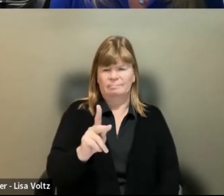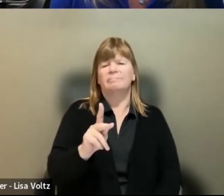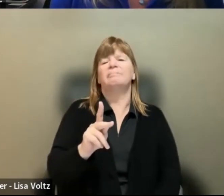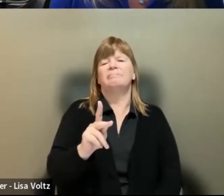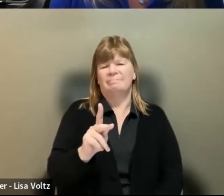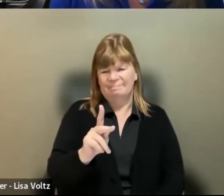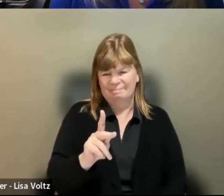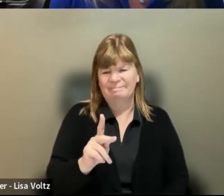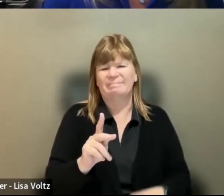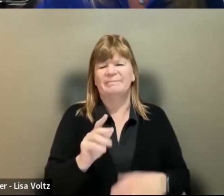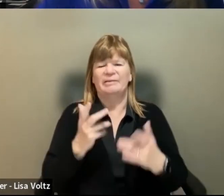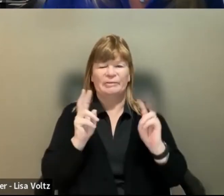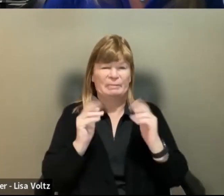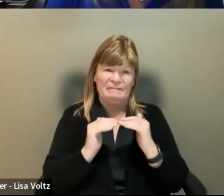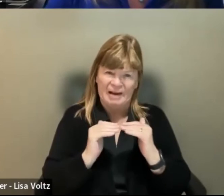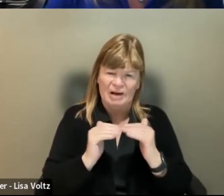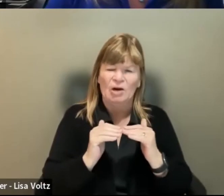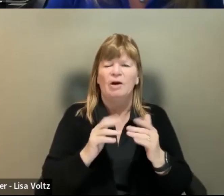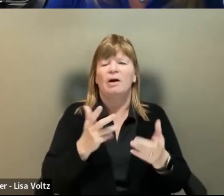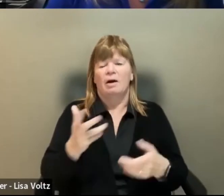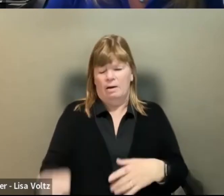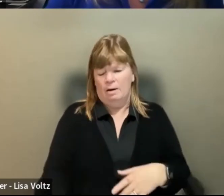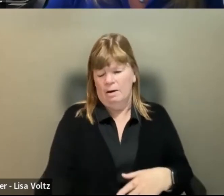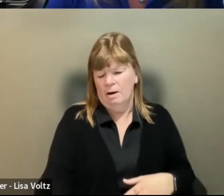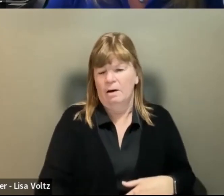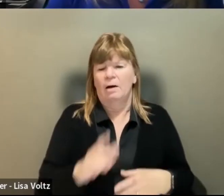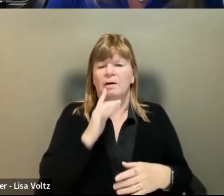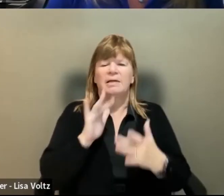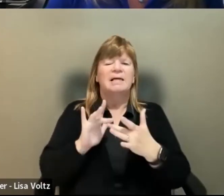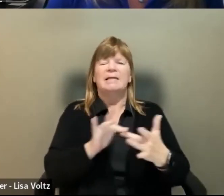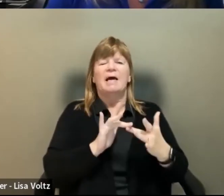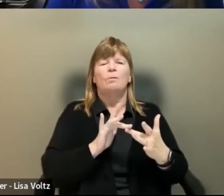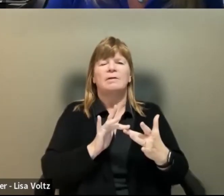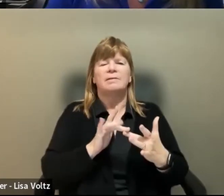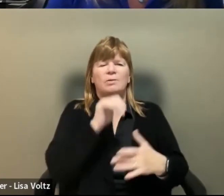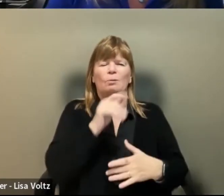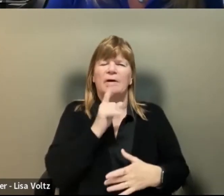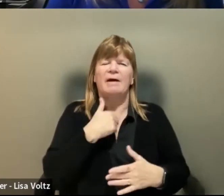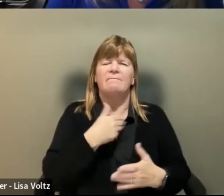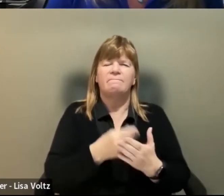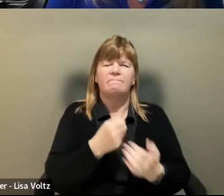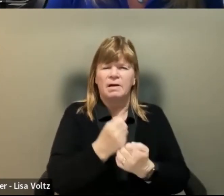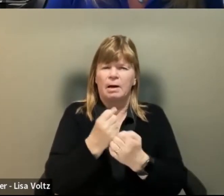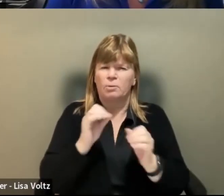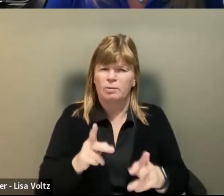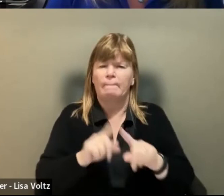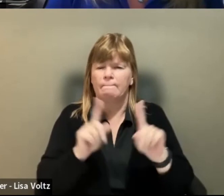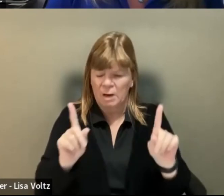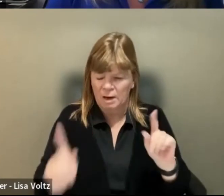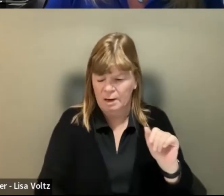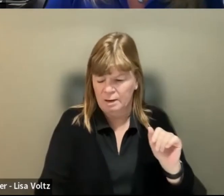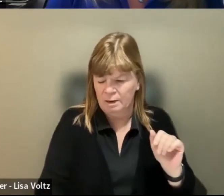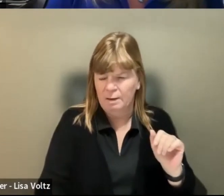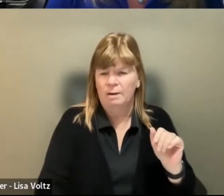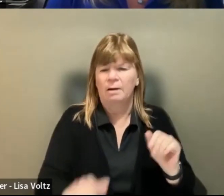fair, the MHTTC and the TTC networks don't have funding opportunities. However, SAMHSA